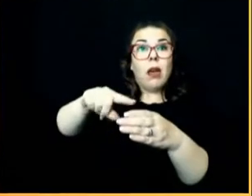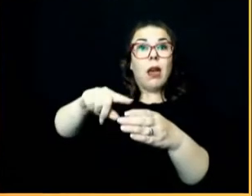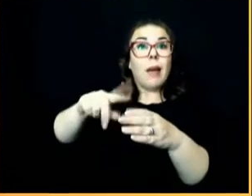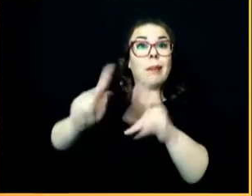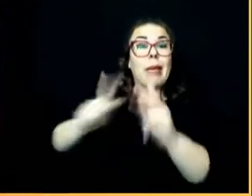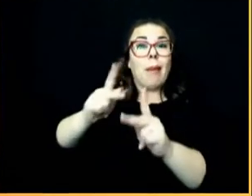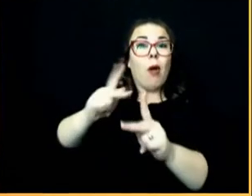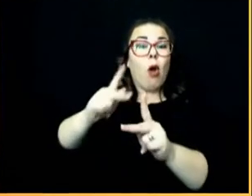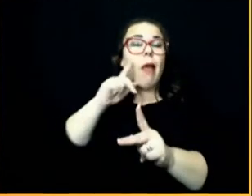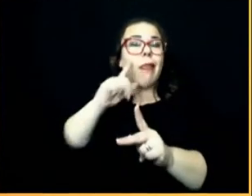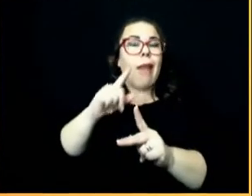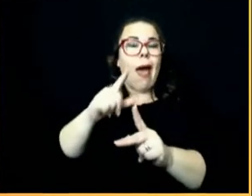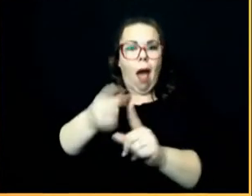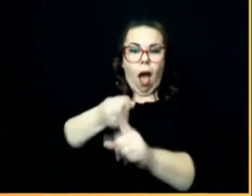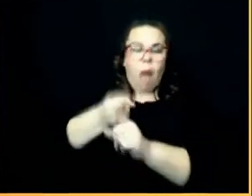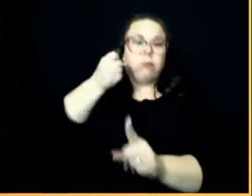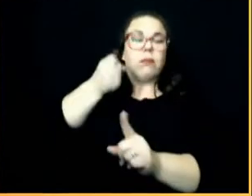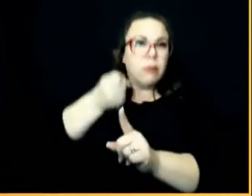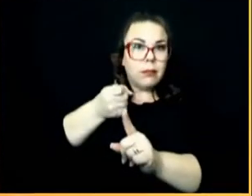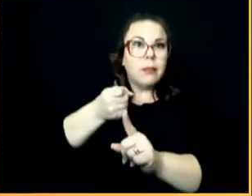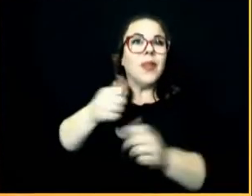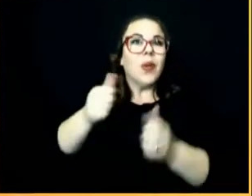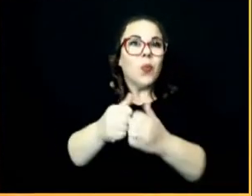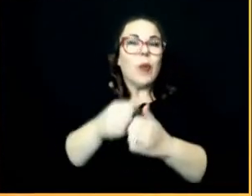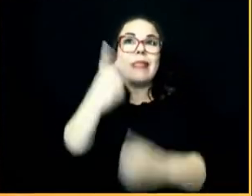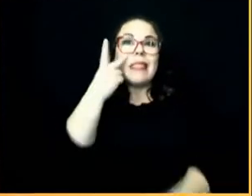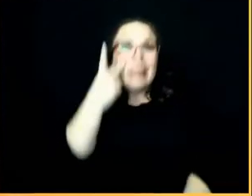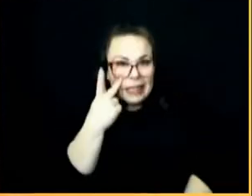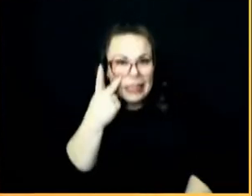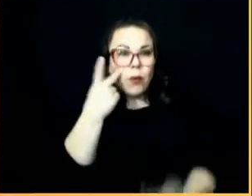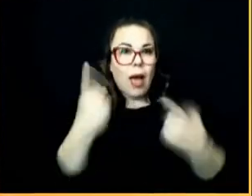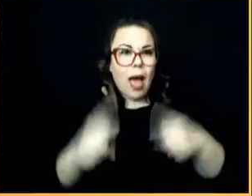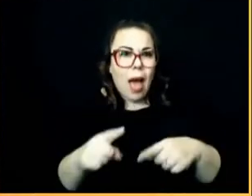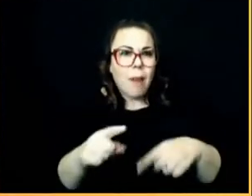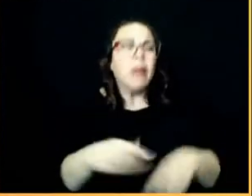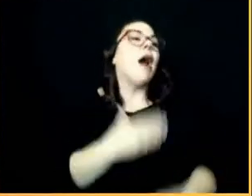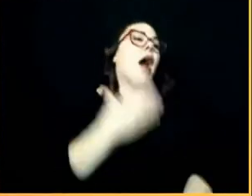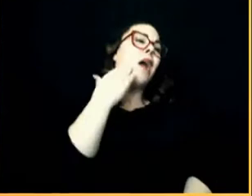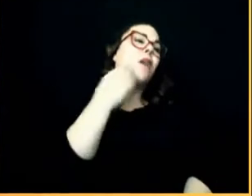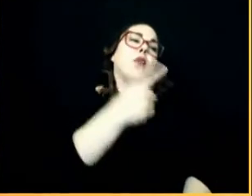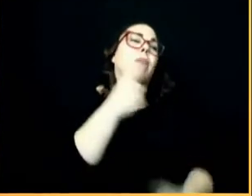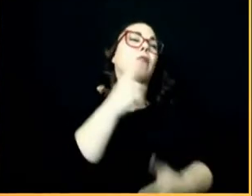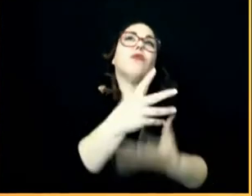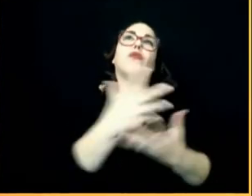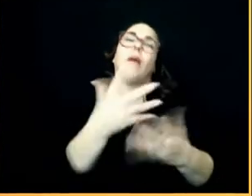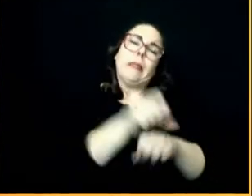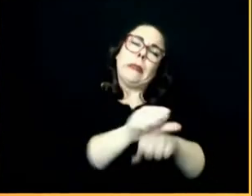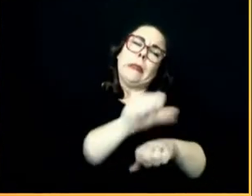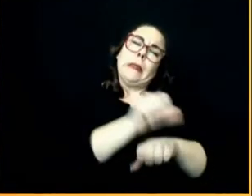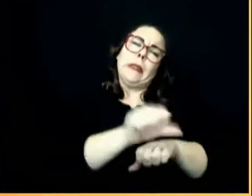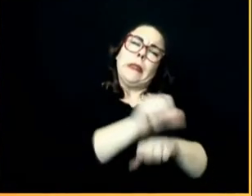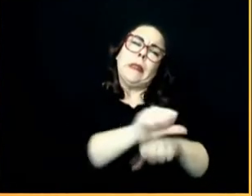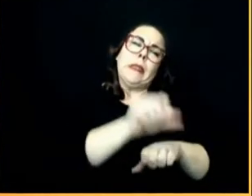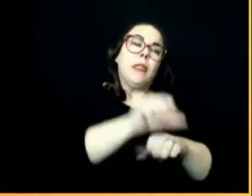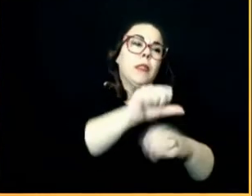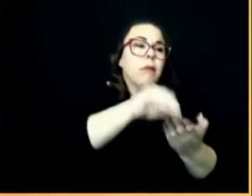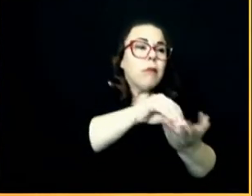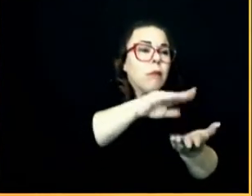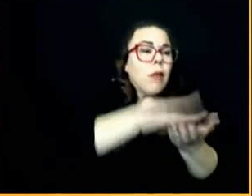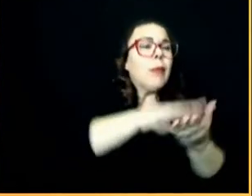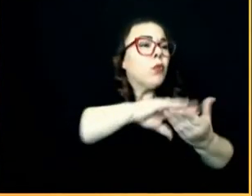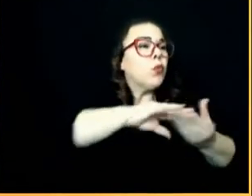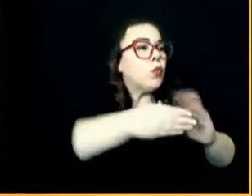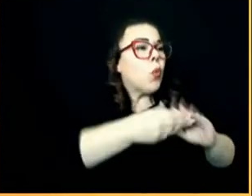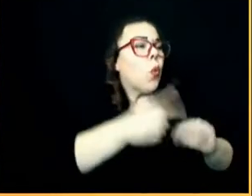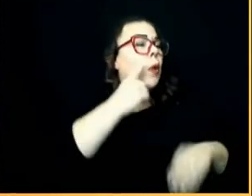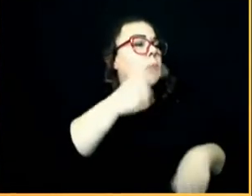little bit deeper, given the fact that you've spent so much time documenting the stories of queer people, trans people across